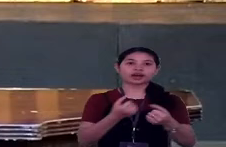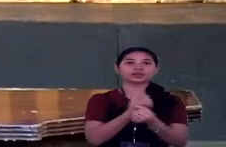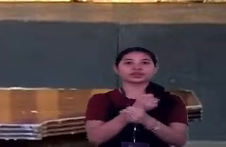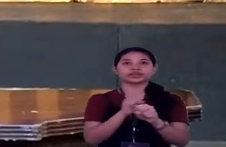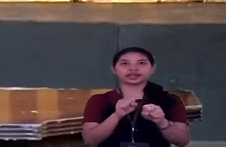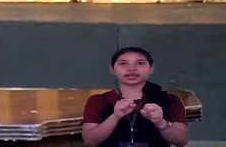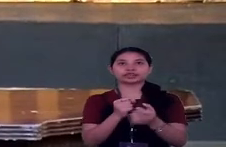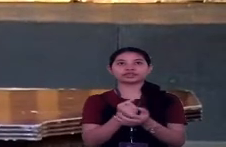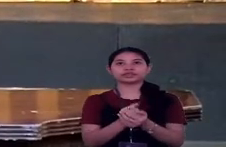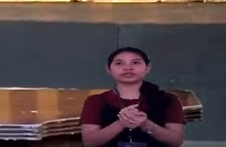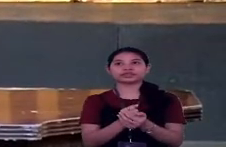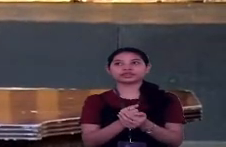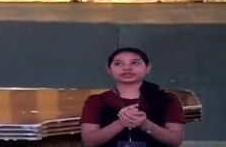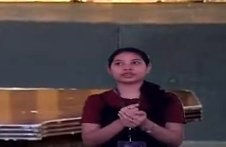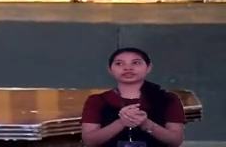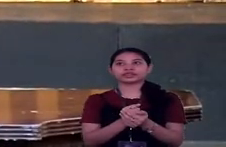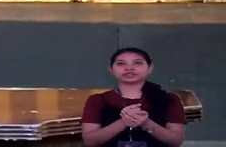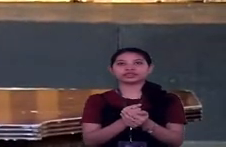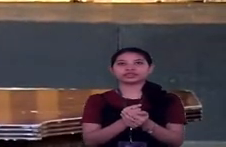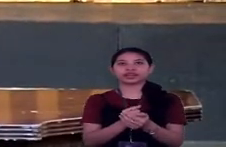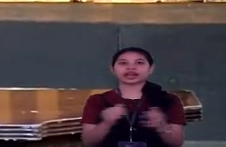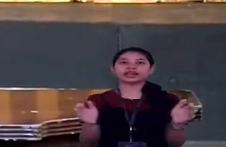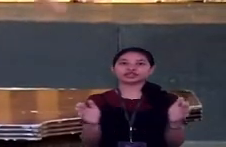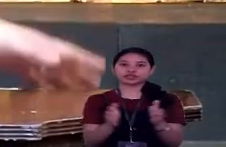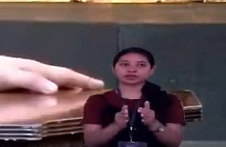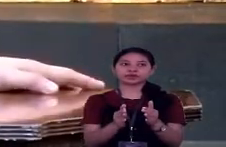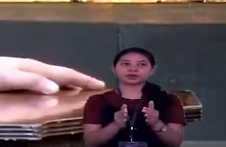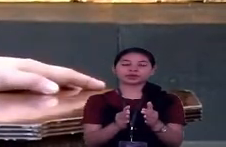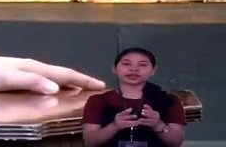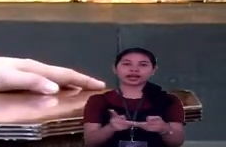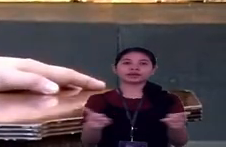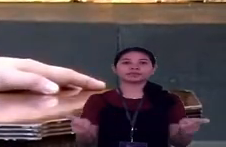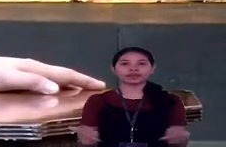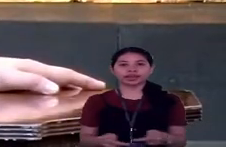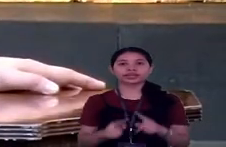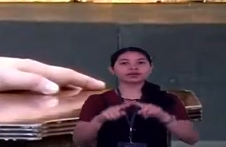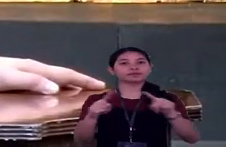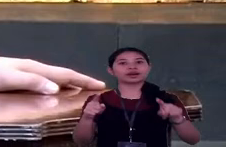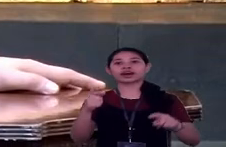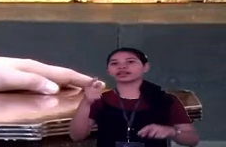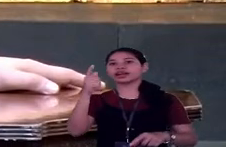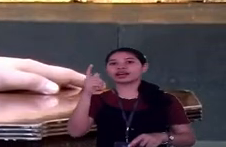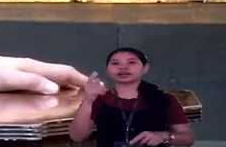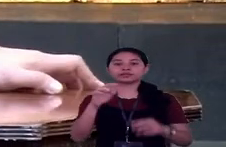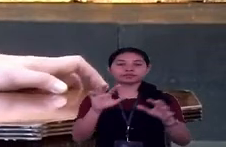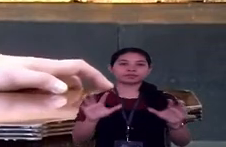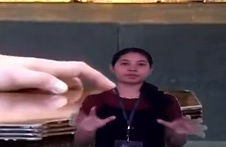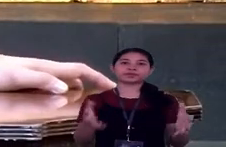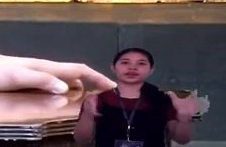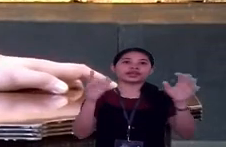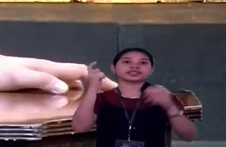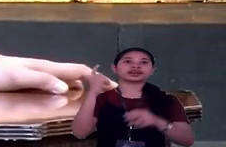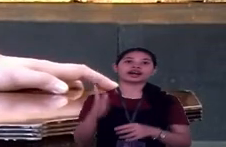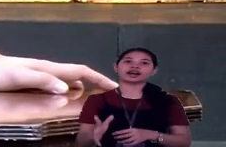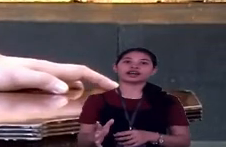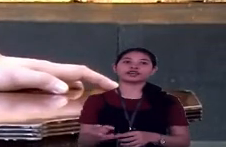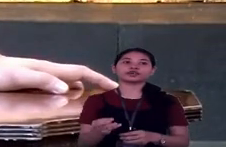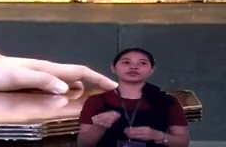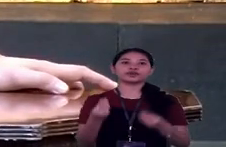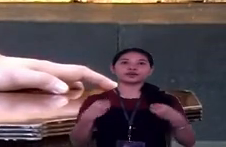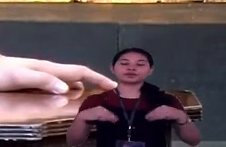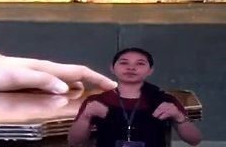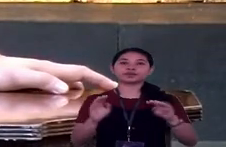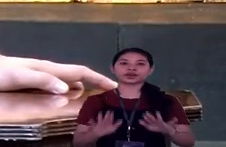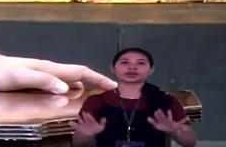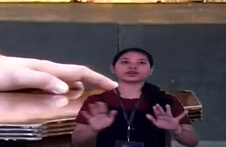foreign missionaries around the world. A small town, a fourth-class town, but praise the Lord for His miracles